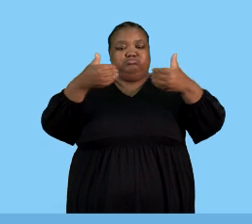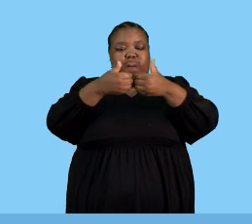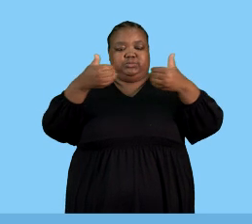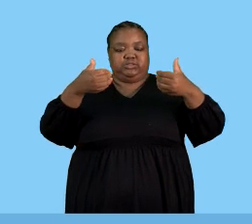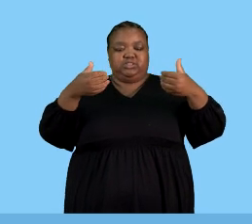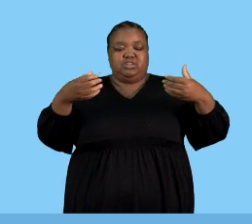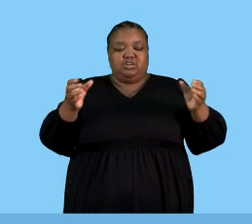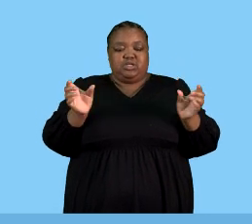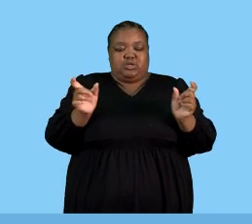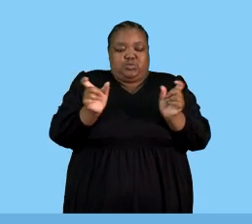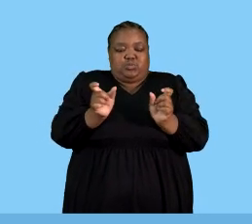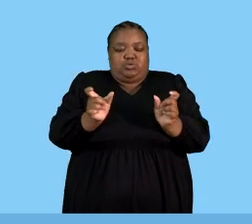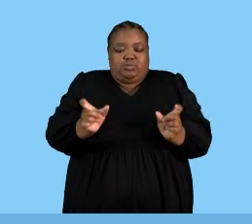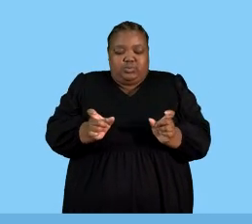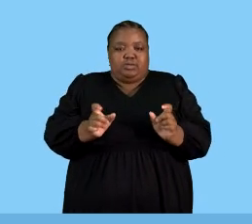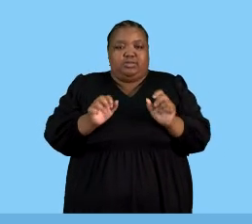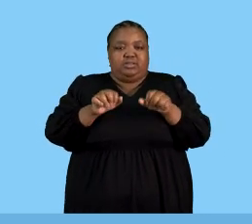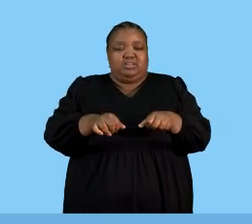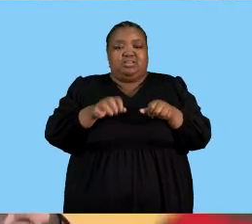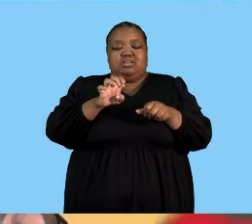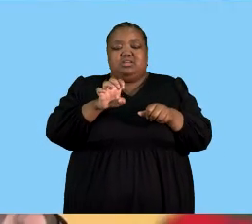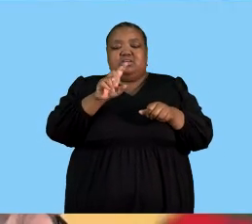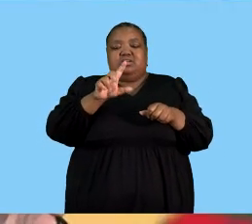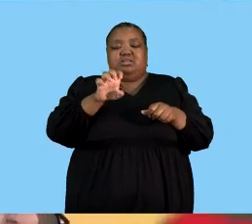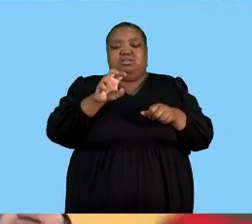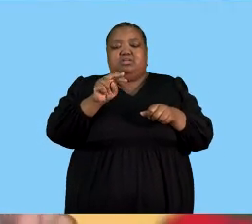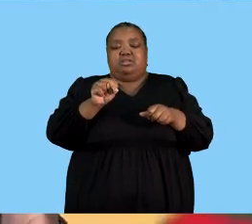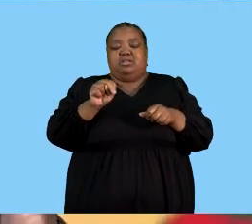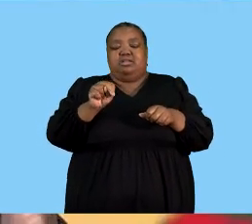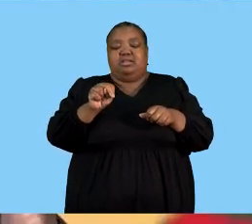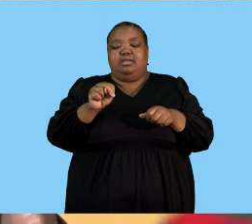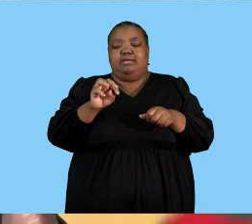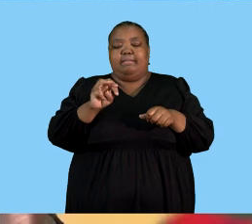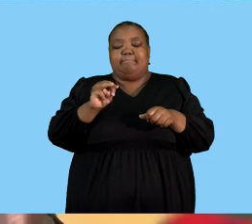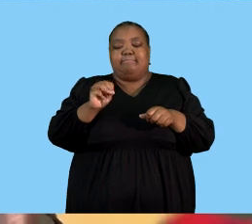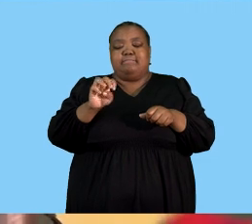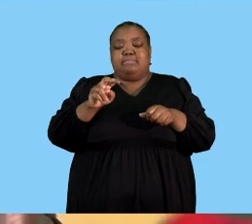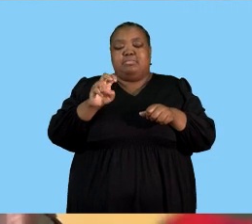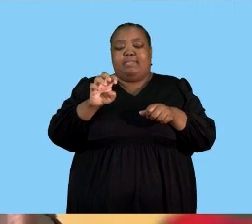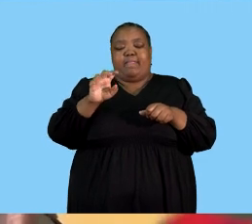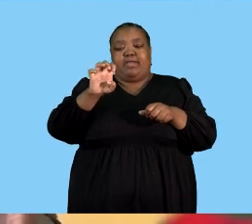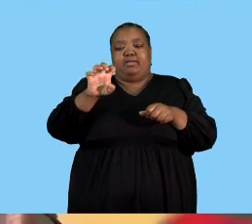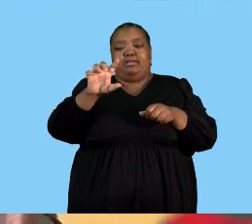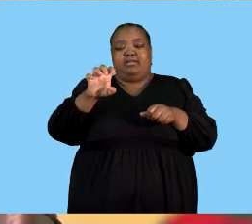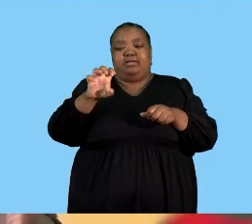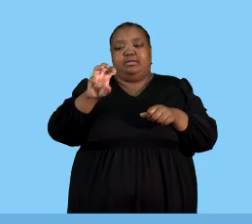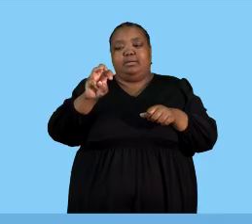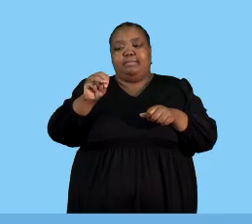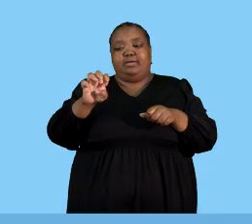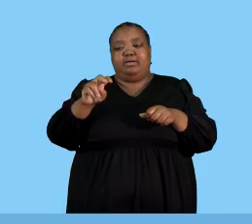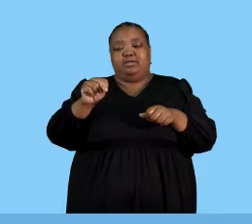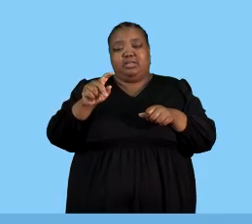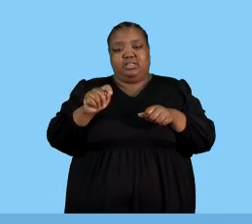compound into smaller substances, which are elements, and those substances are E and F. And please note that again, those